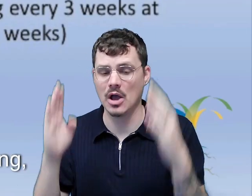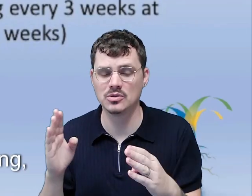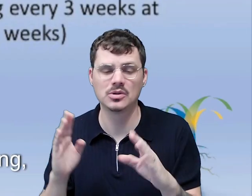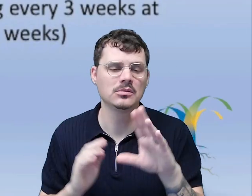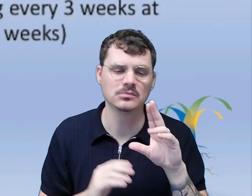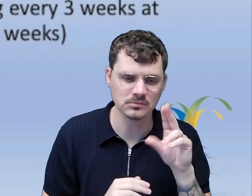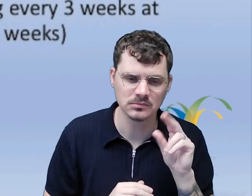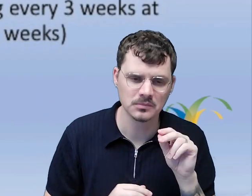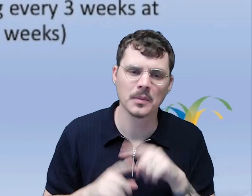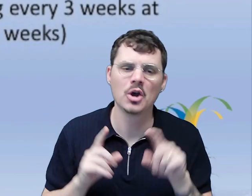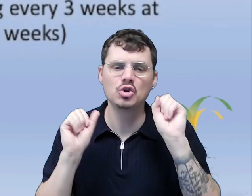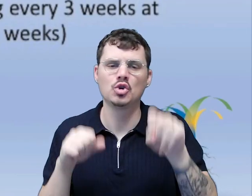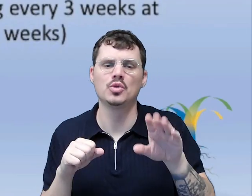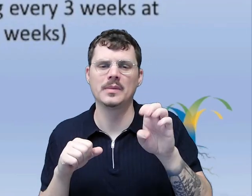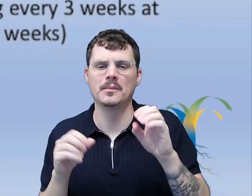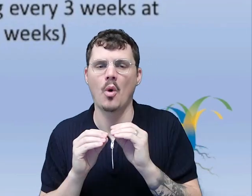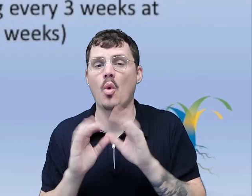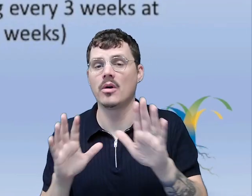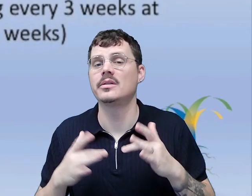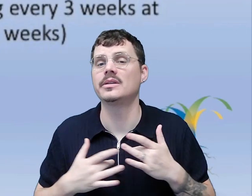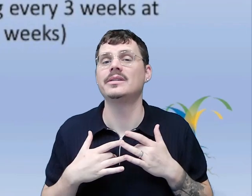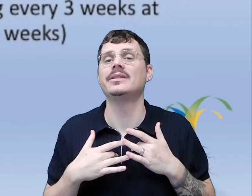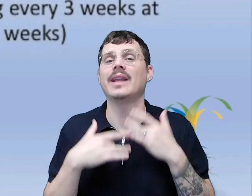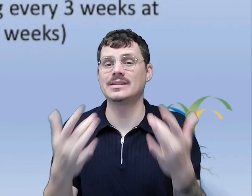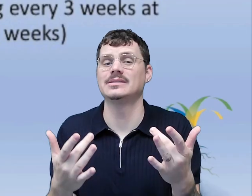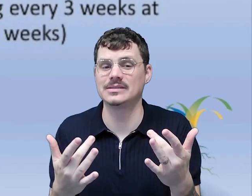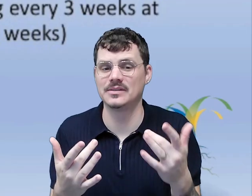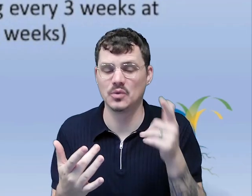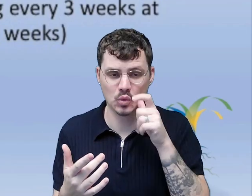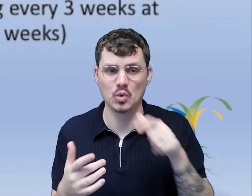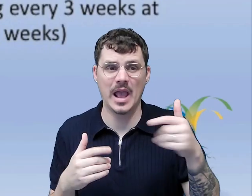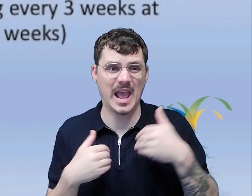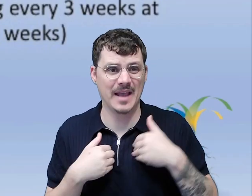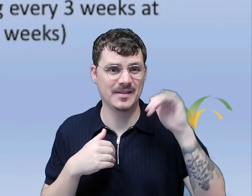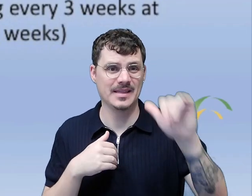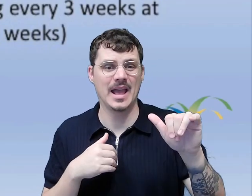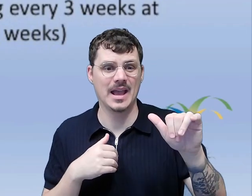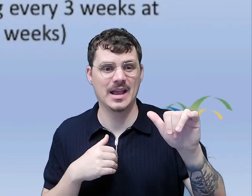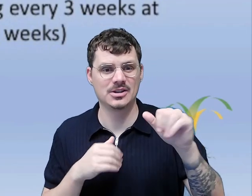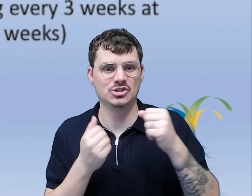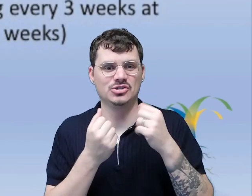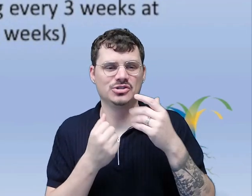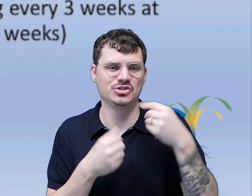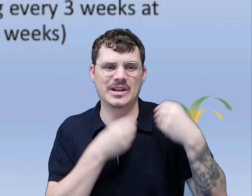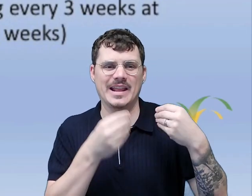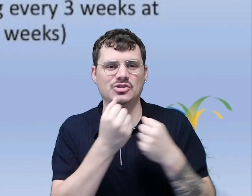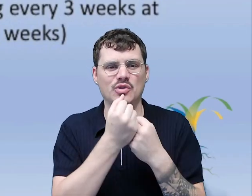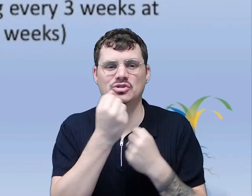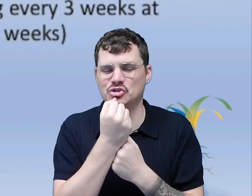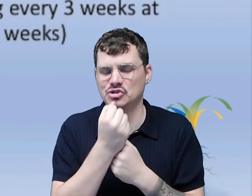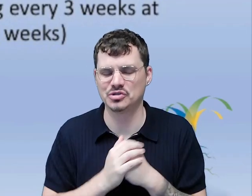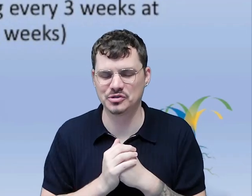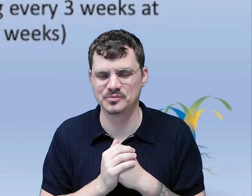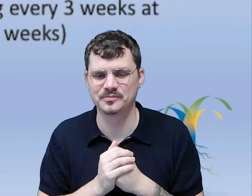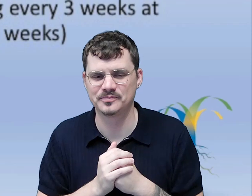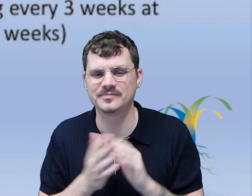down or anything, but it could be, it's a more likely tendency if people have that genetic structure.